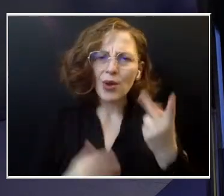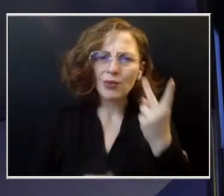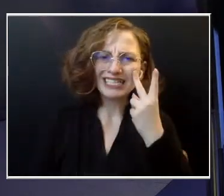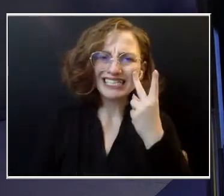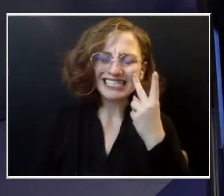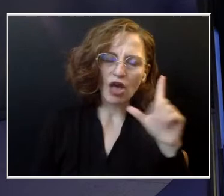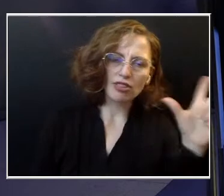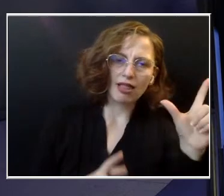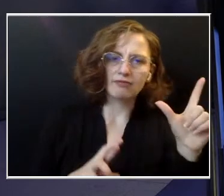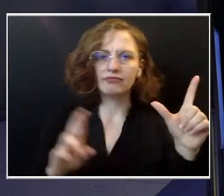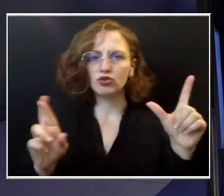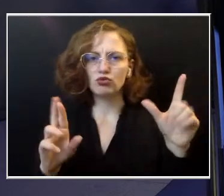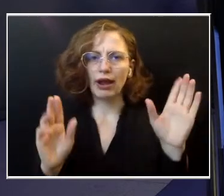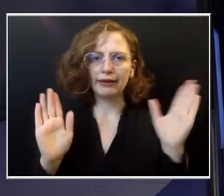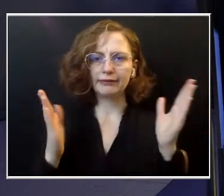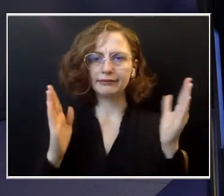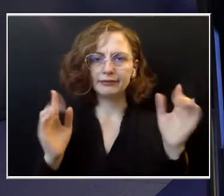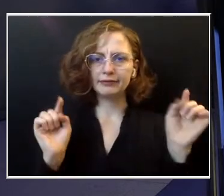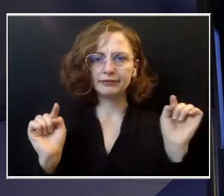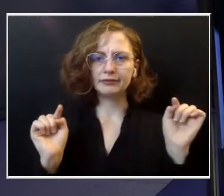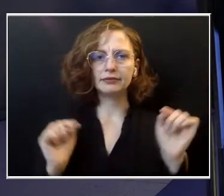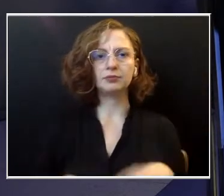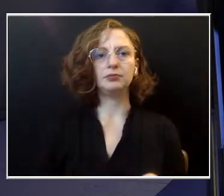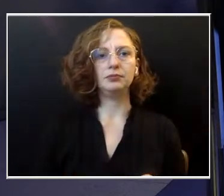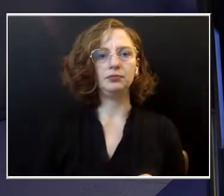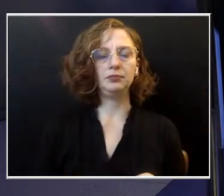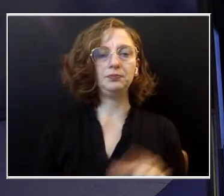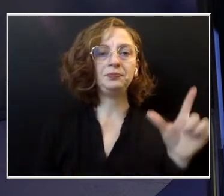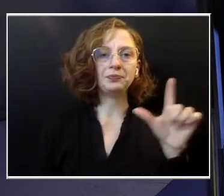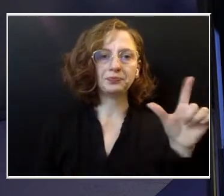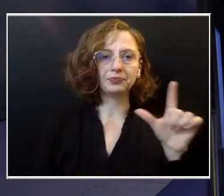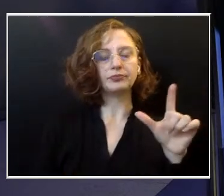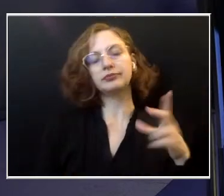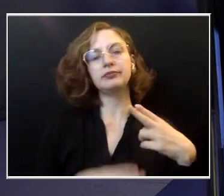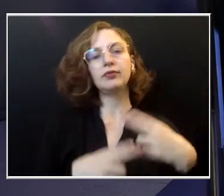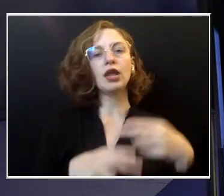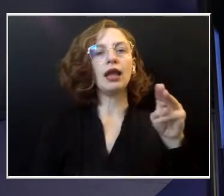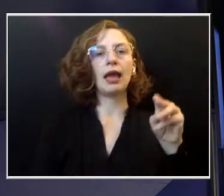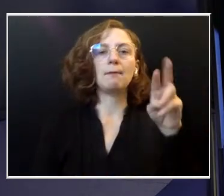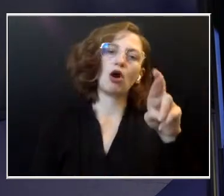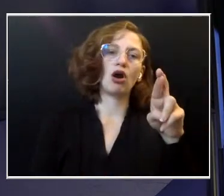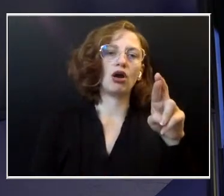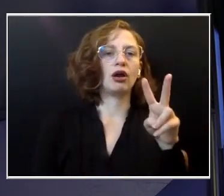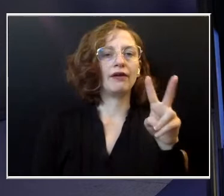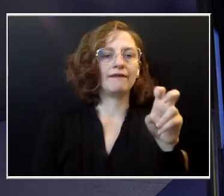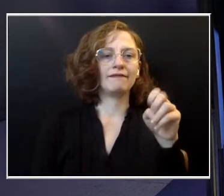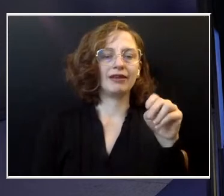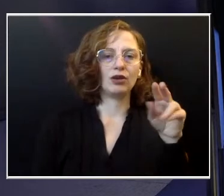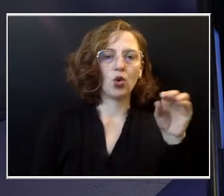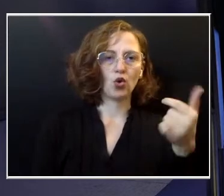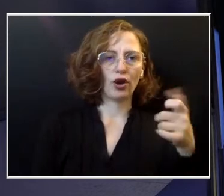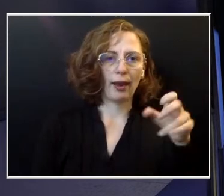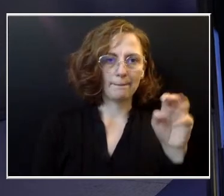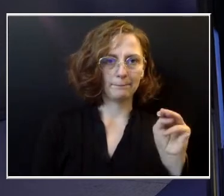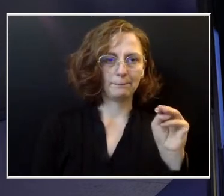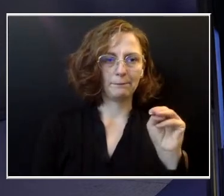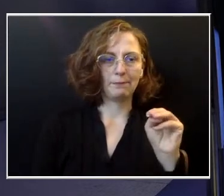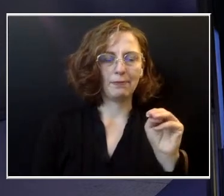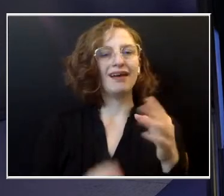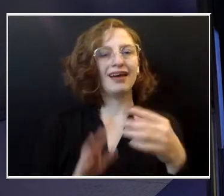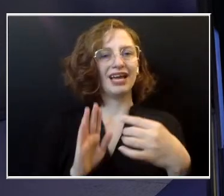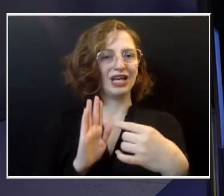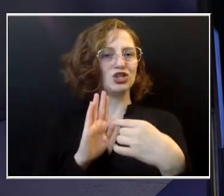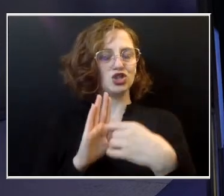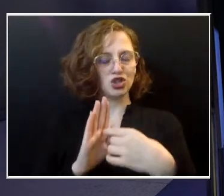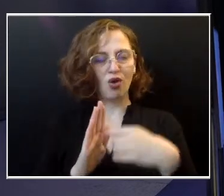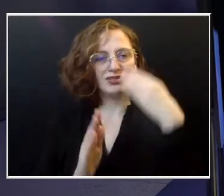left picture, this is what we call an MR venogram. It's a side view with the left side being the front, and it shows all the veins completely open